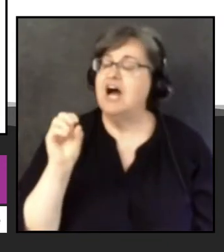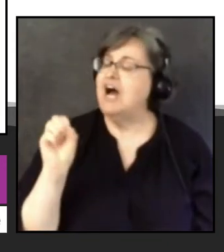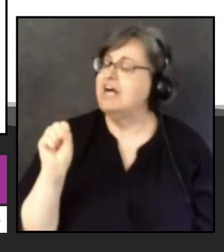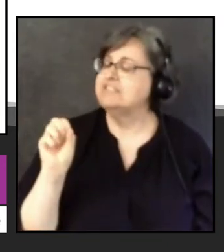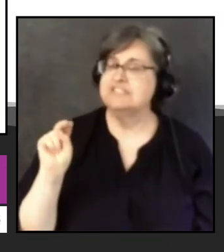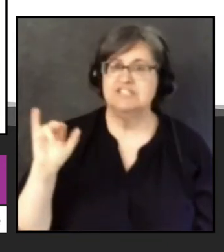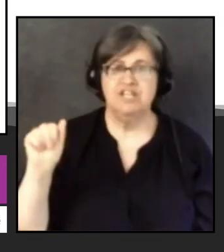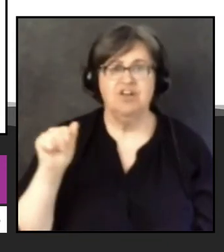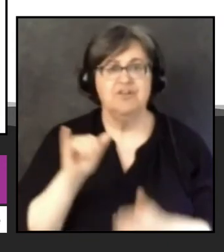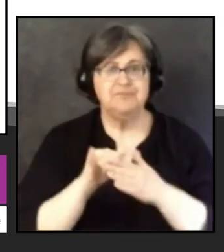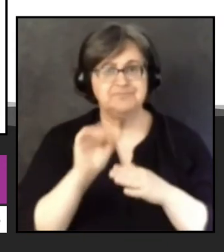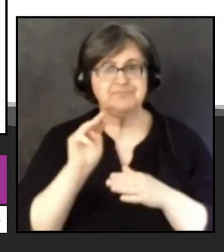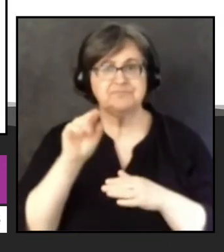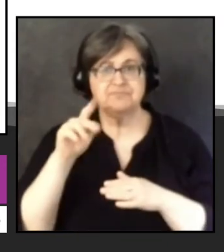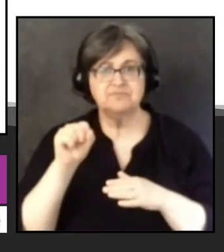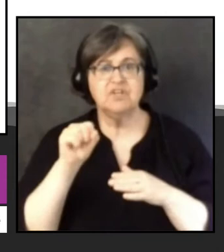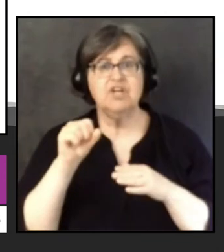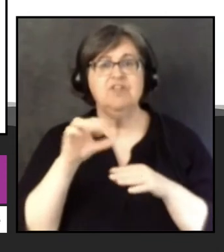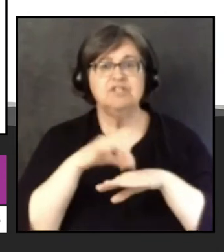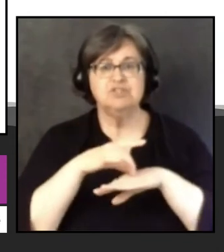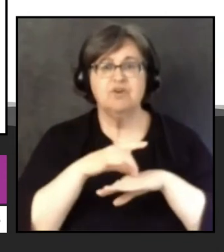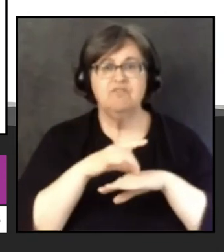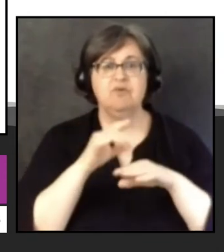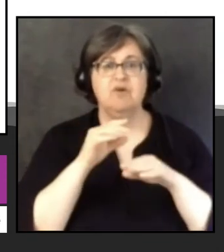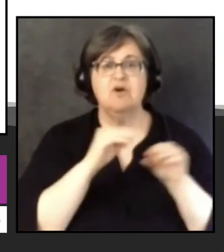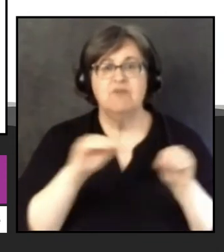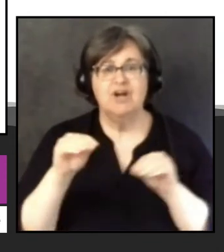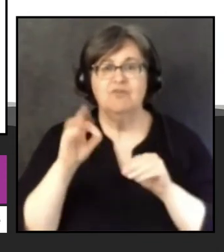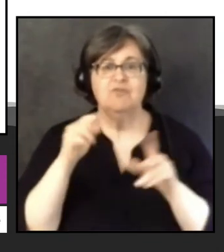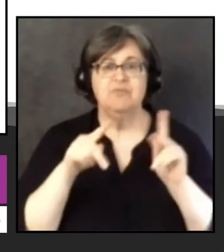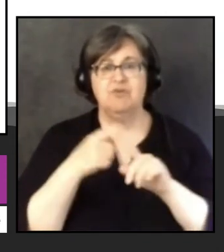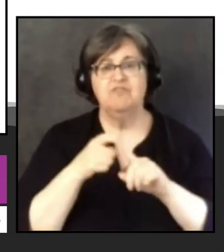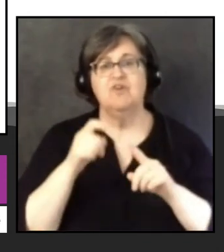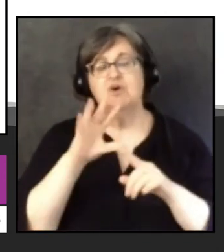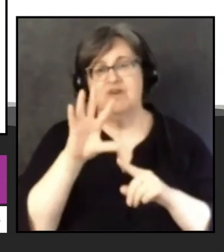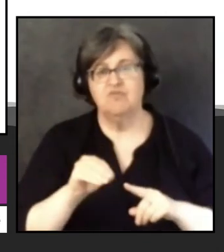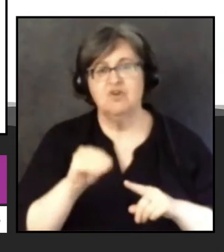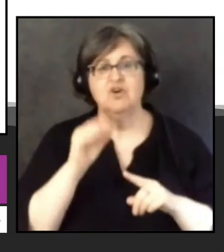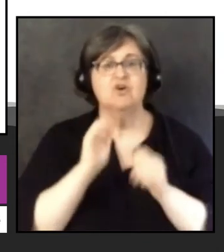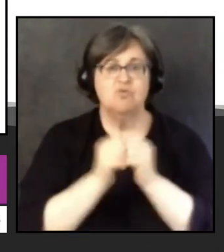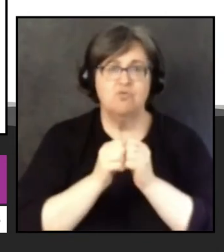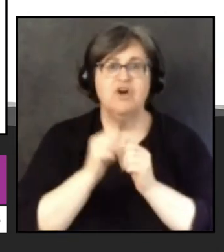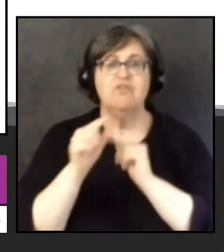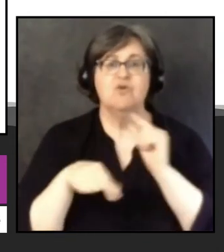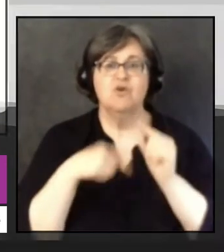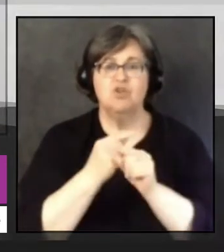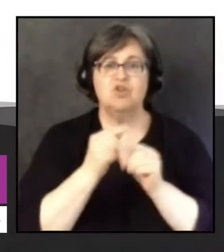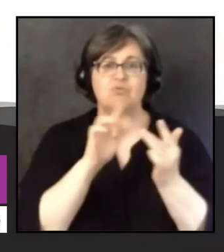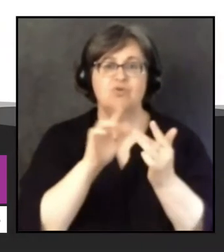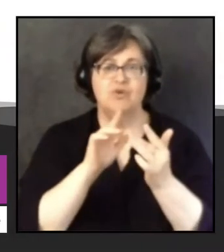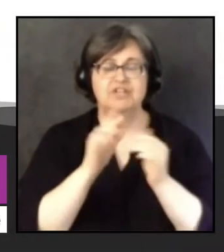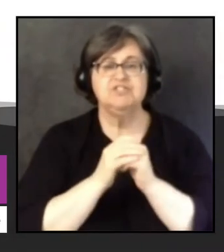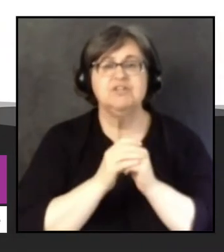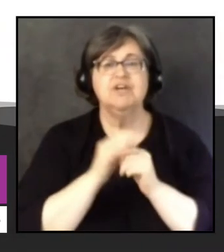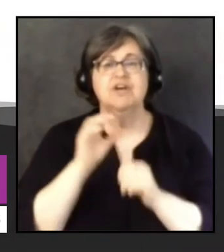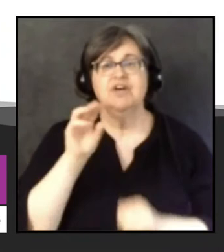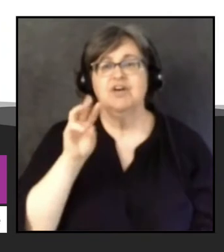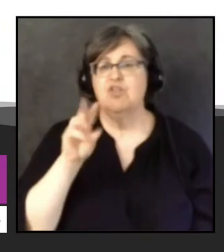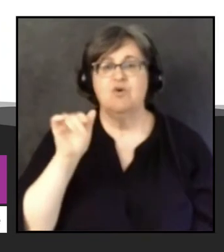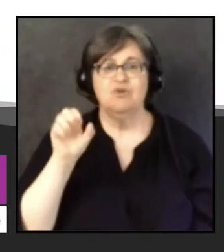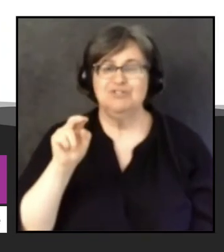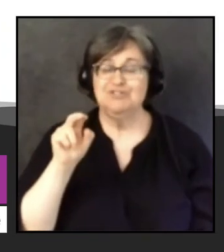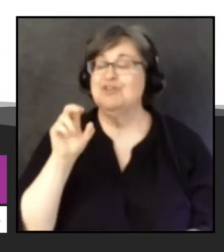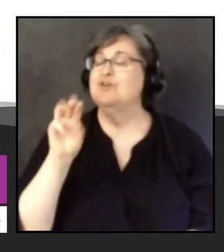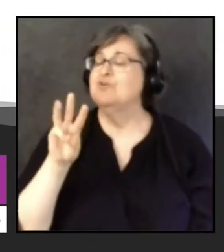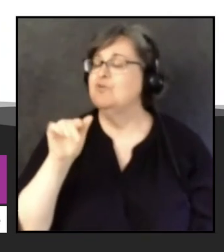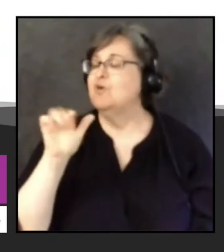geographic migration of people out of Africa with representation on the global reach of the African diaspora. And though Walis is unable to join